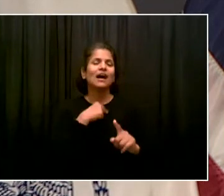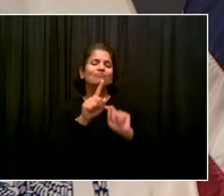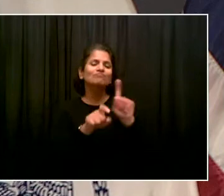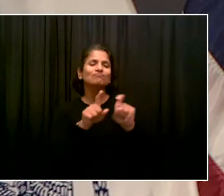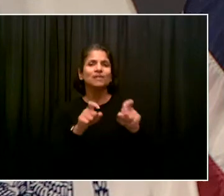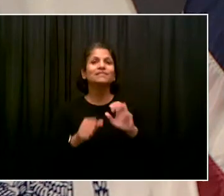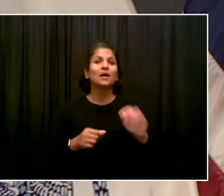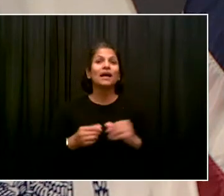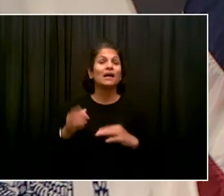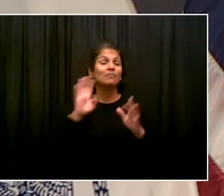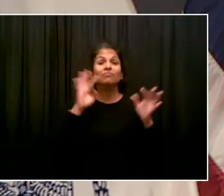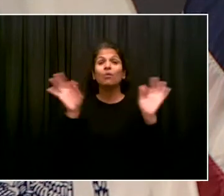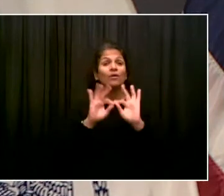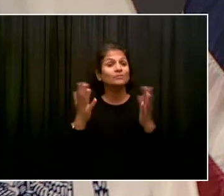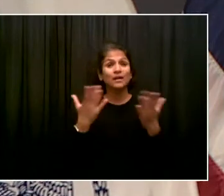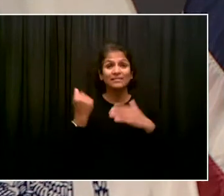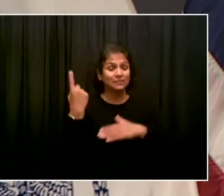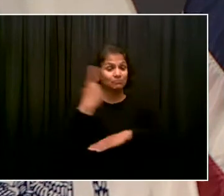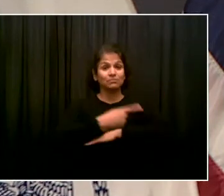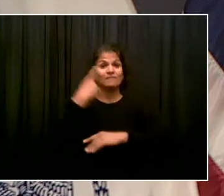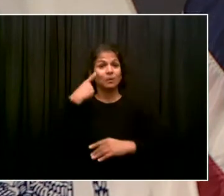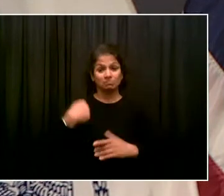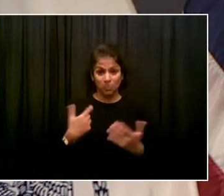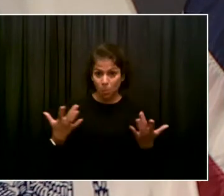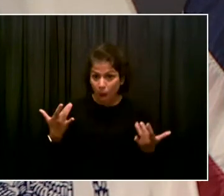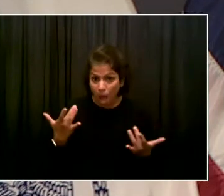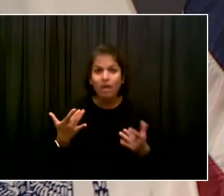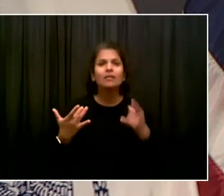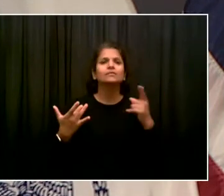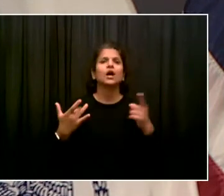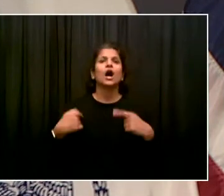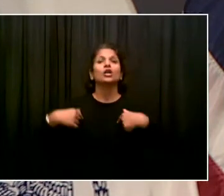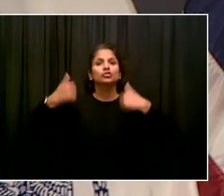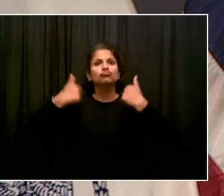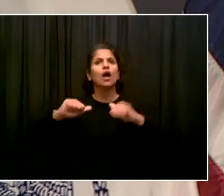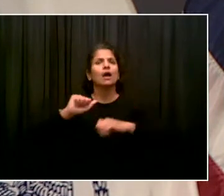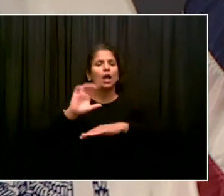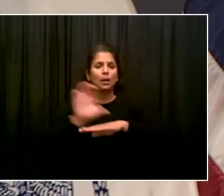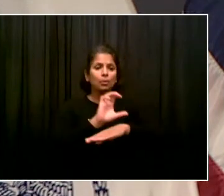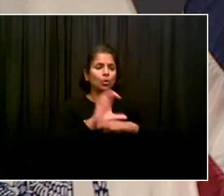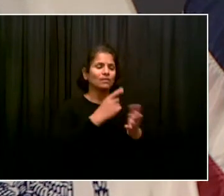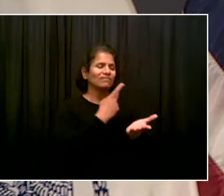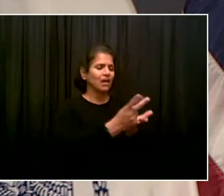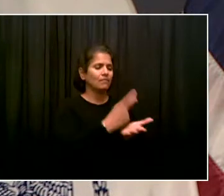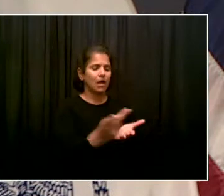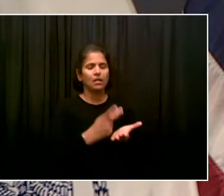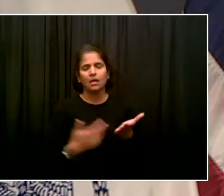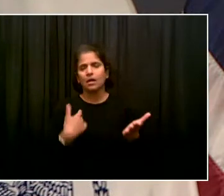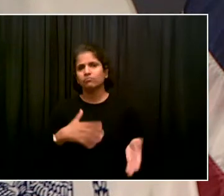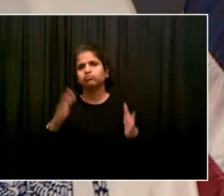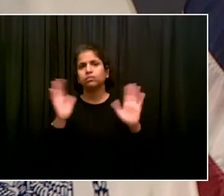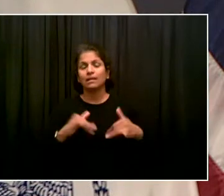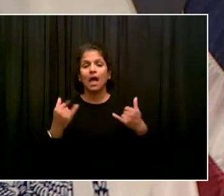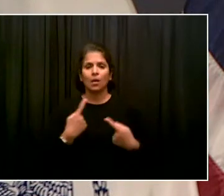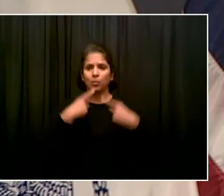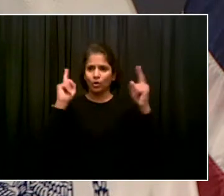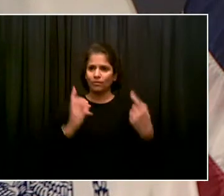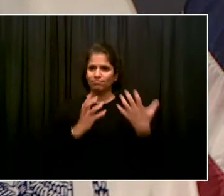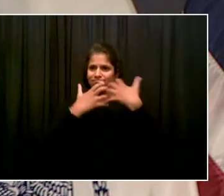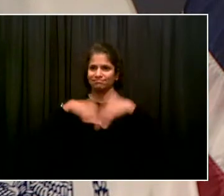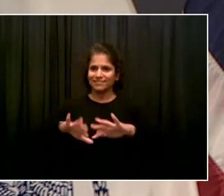office. So I'm so... It's taking away the richness of your voice, Marcia. Yeah. Well,